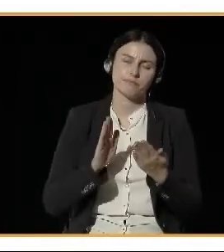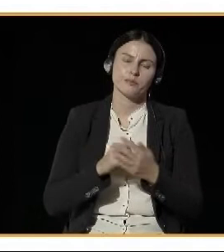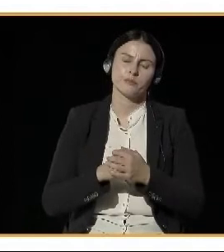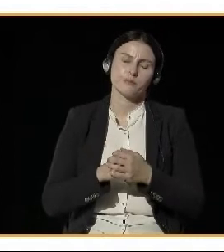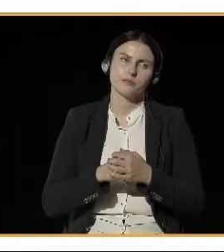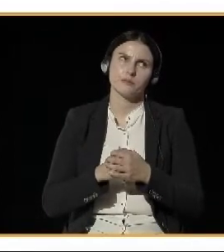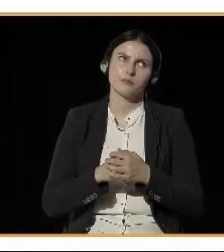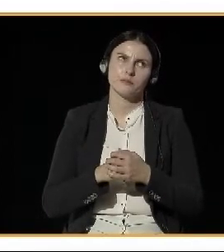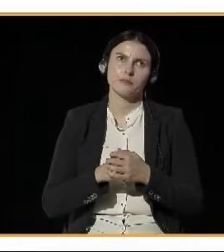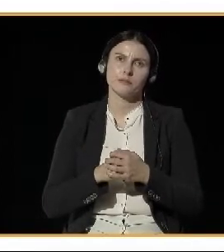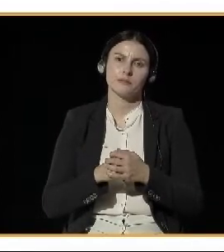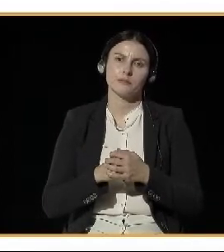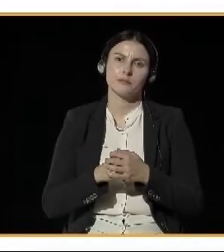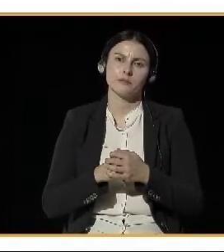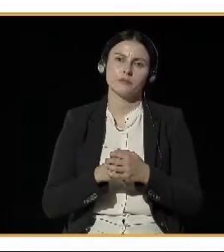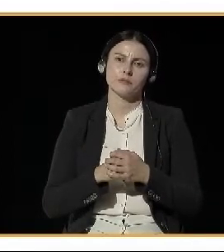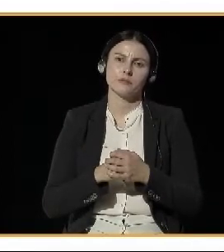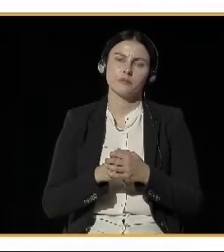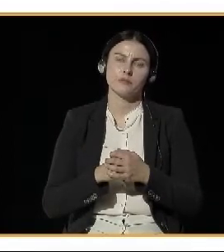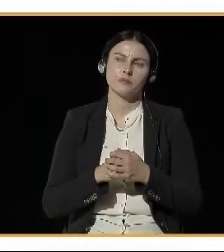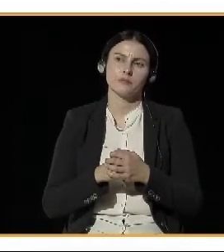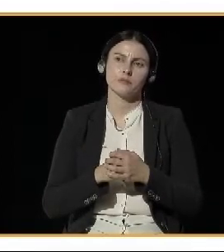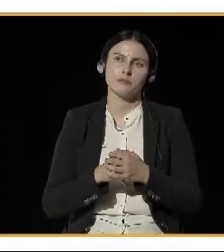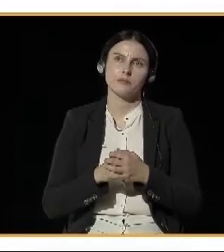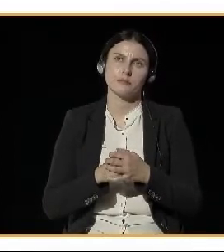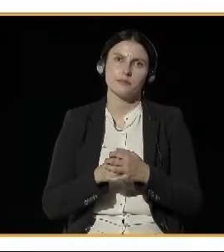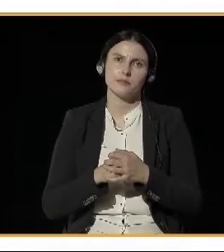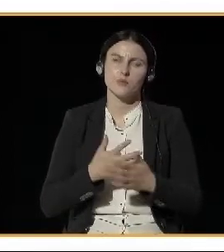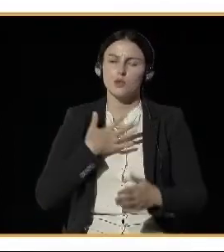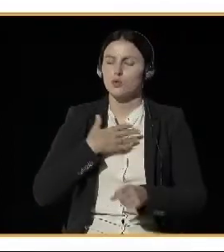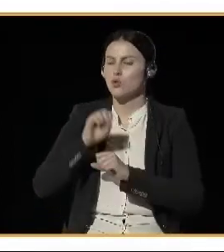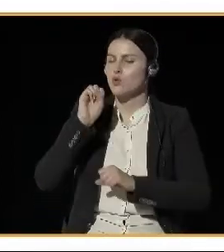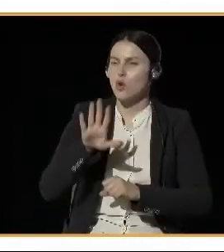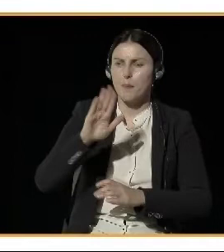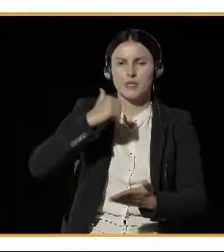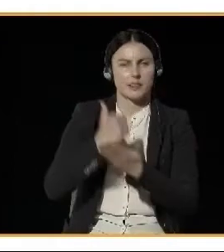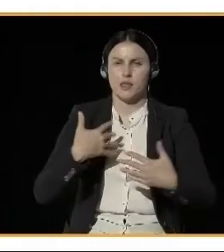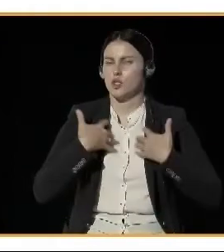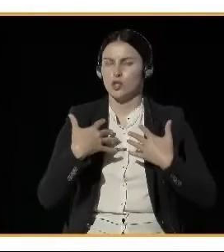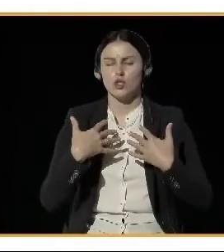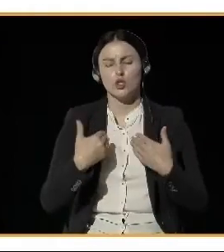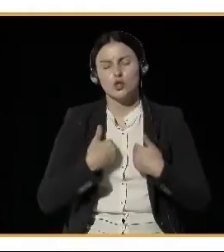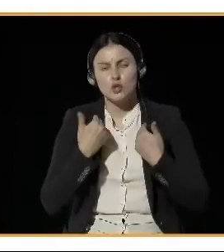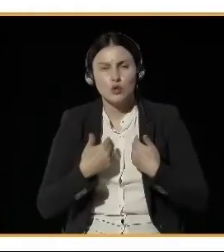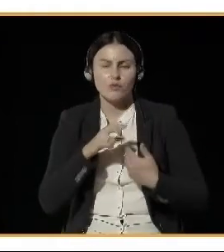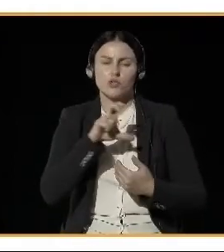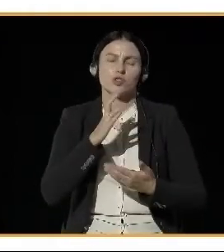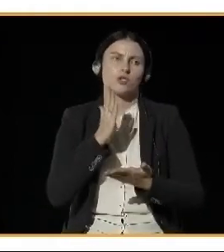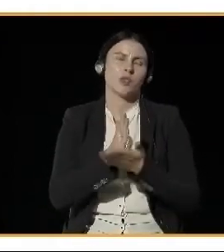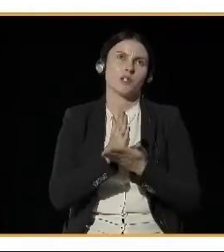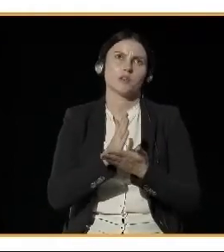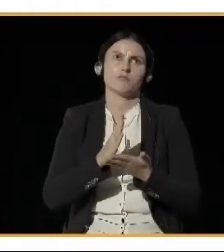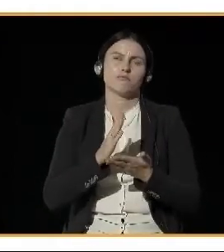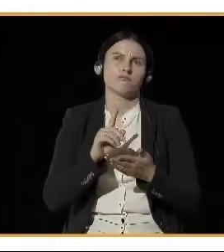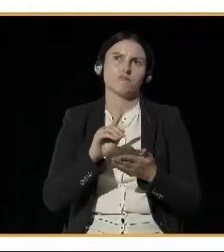some diseases, they still remain active and they contribute to the society. The WHO defined